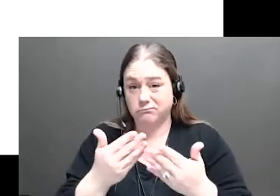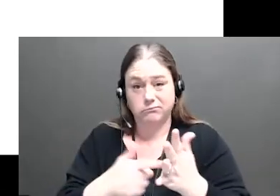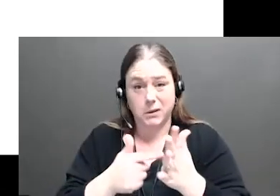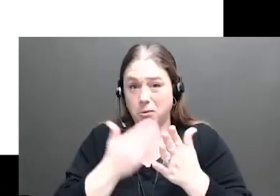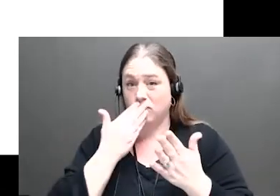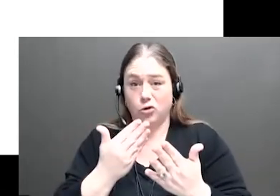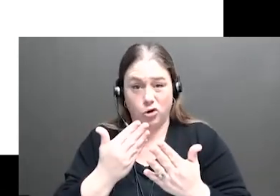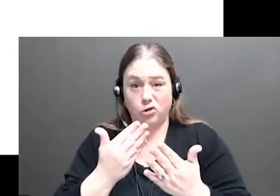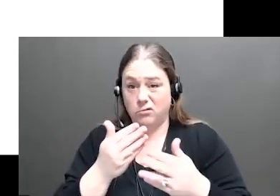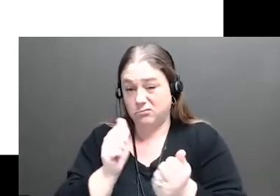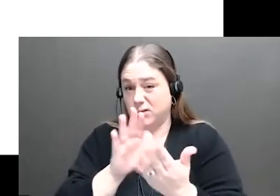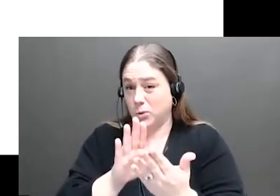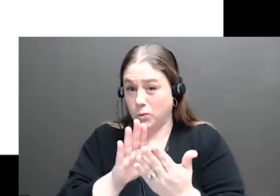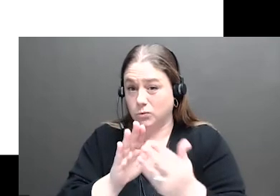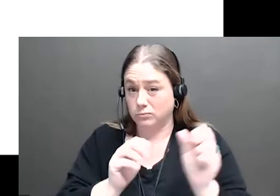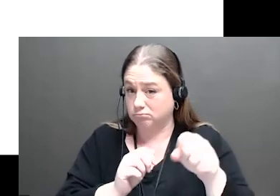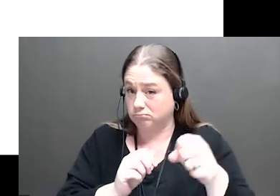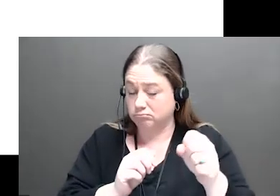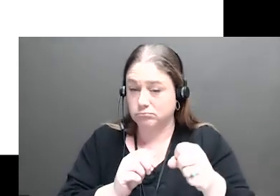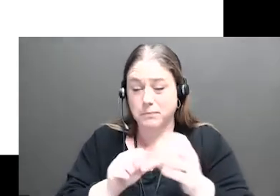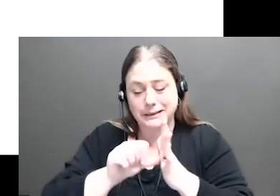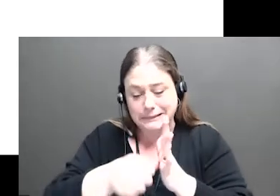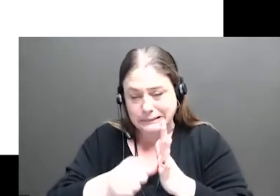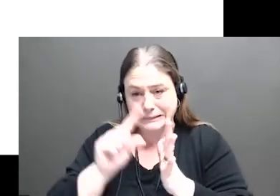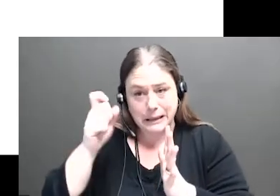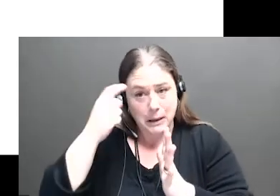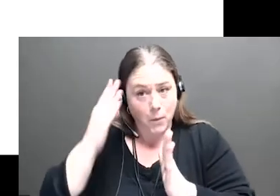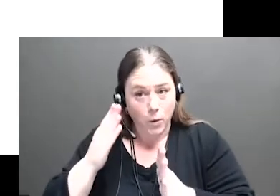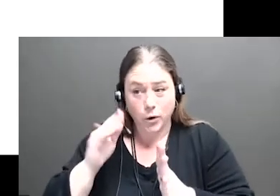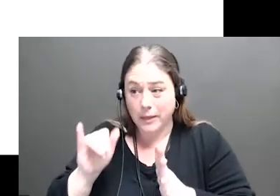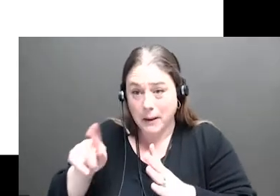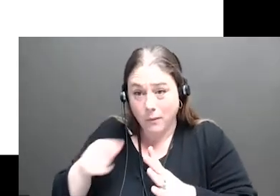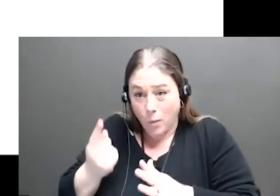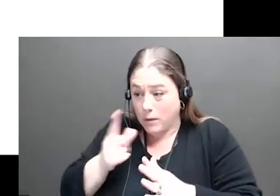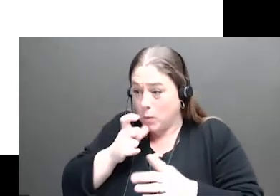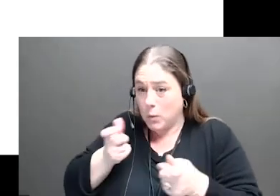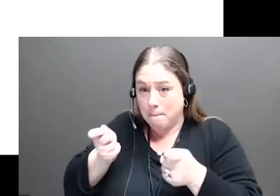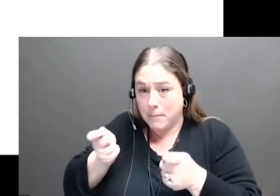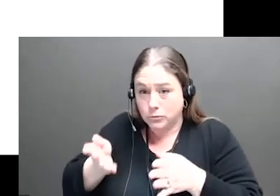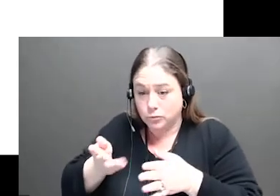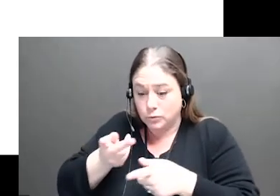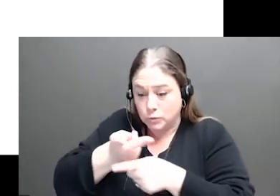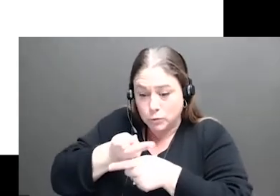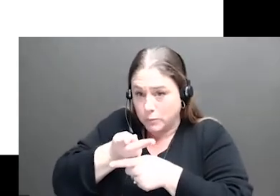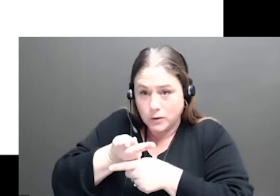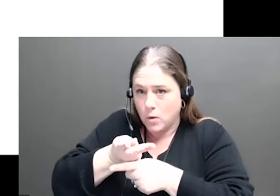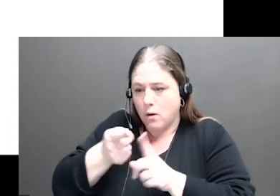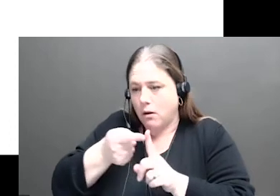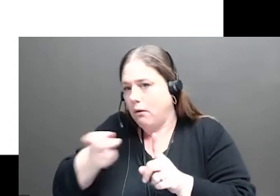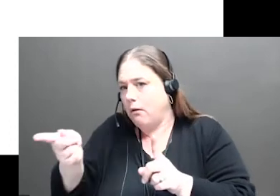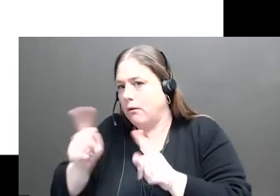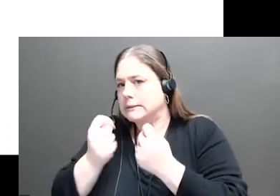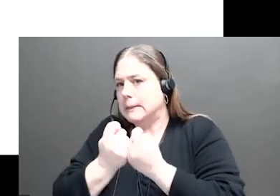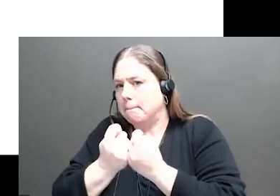of thumb is to ensure that the employer, and by employer I mean not just the manager, and not just the supervisor, but the staff, who is going to be working with